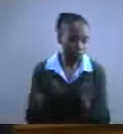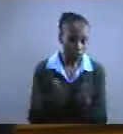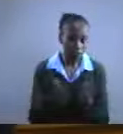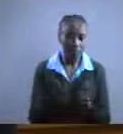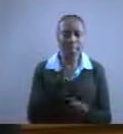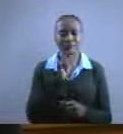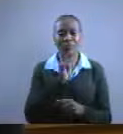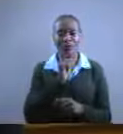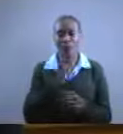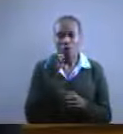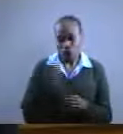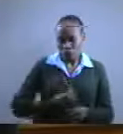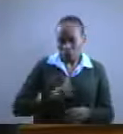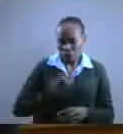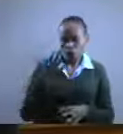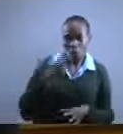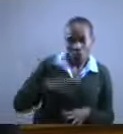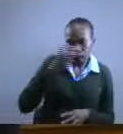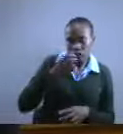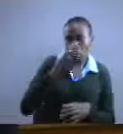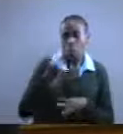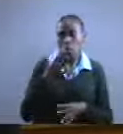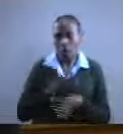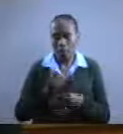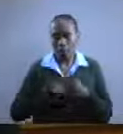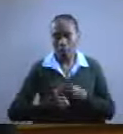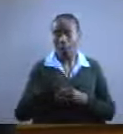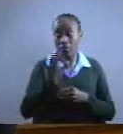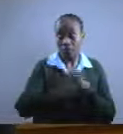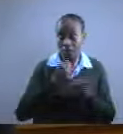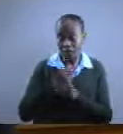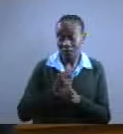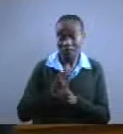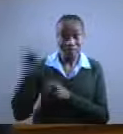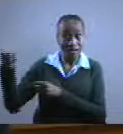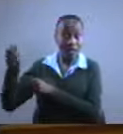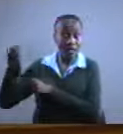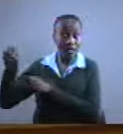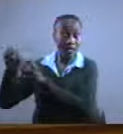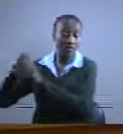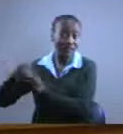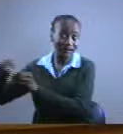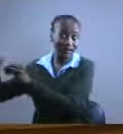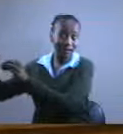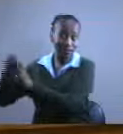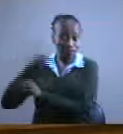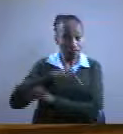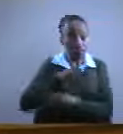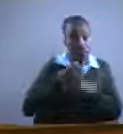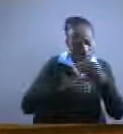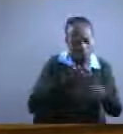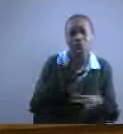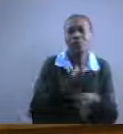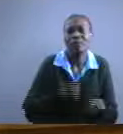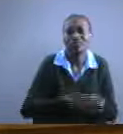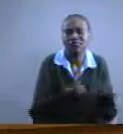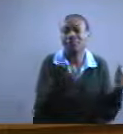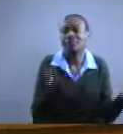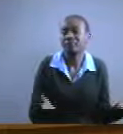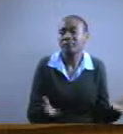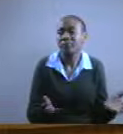absorb those young workers who have joined the labour force while the bill has been delayed at NEDLAC. So net job creation would in effect be